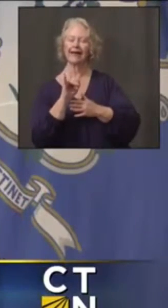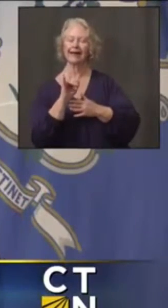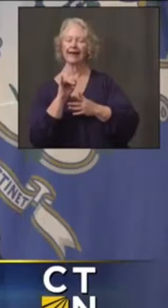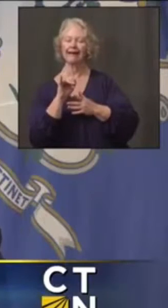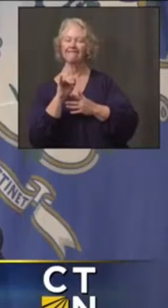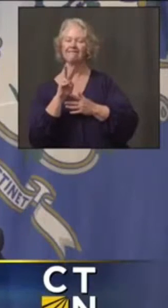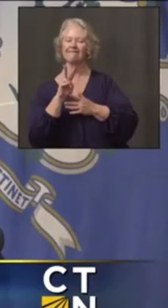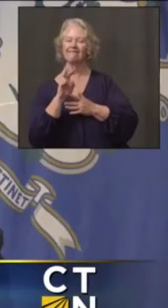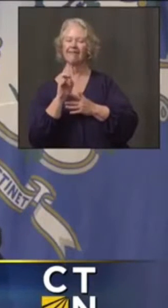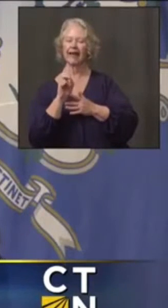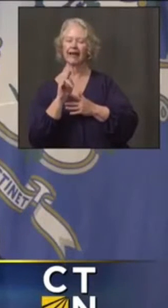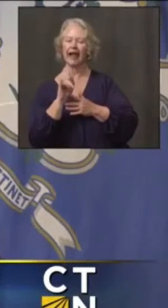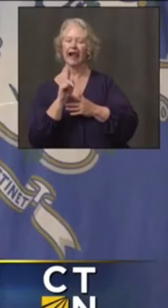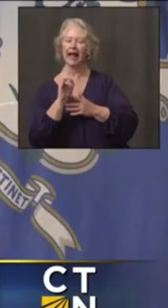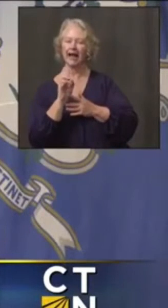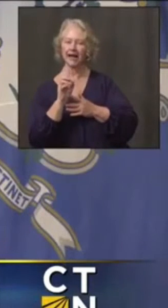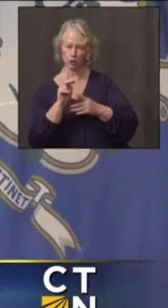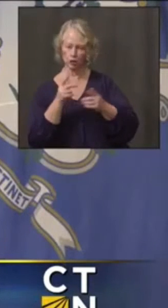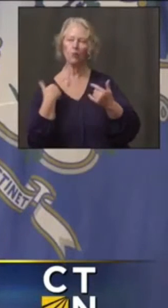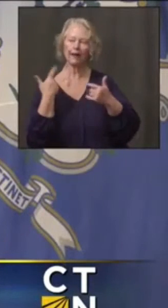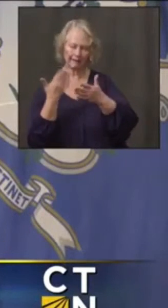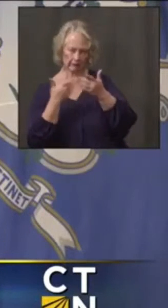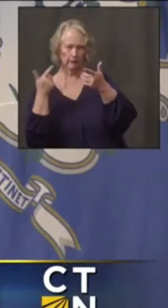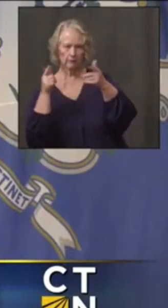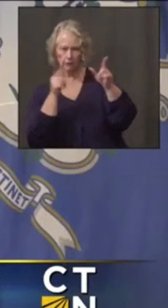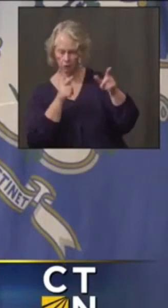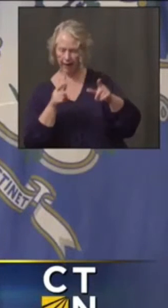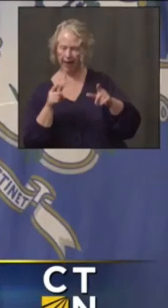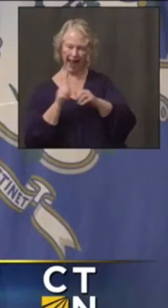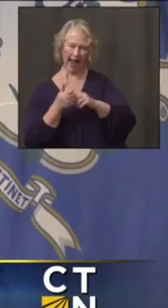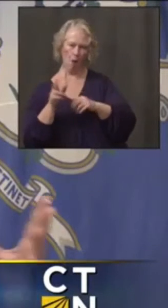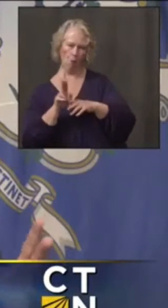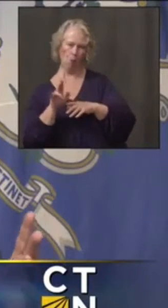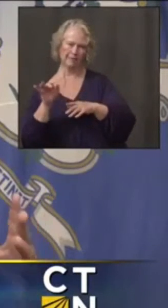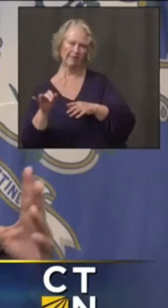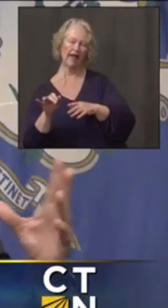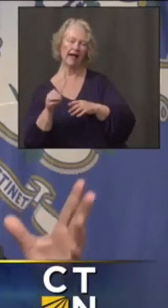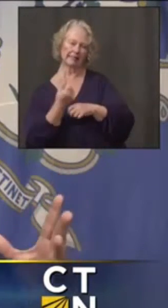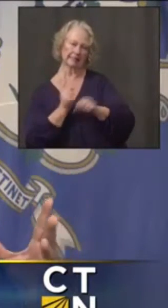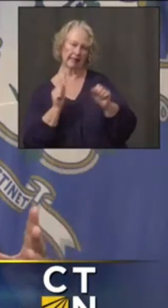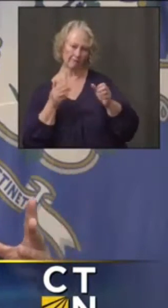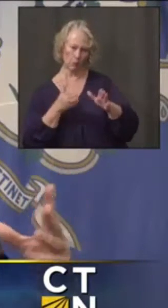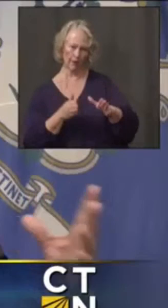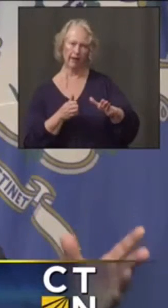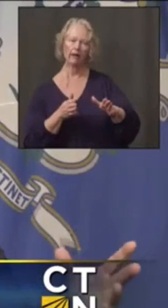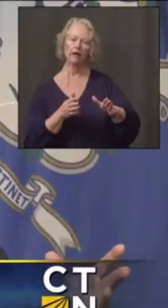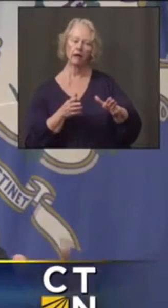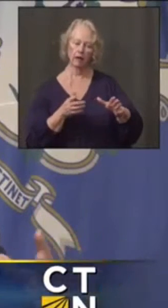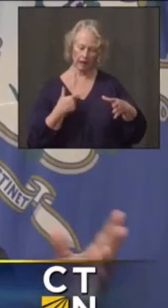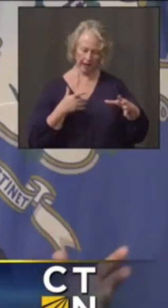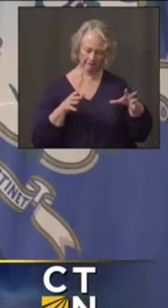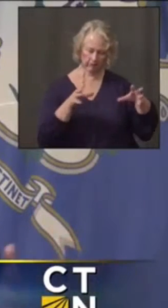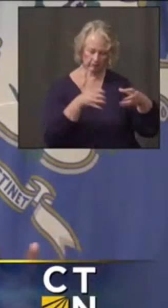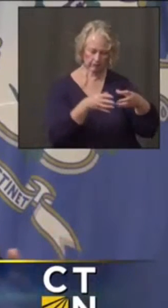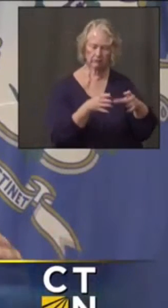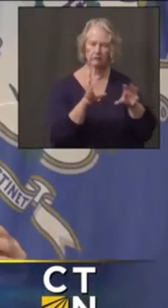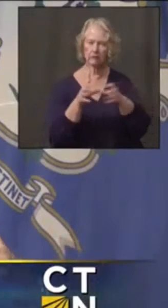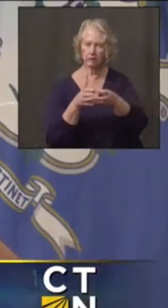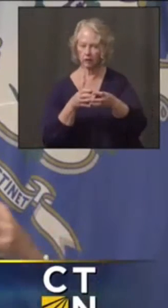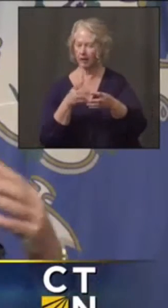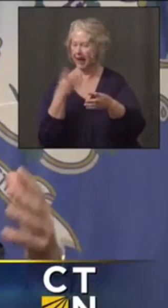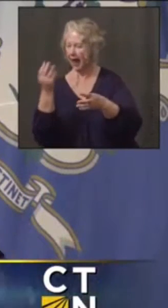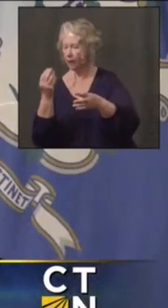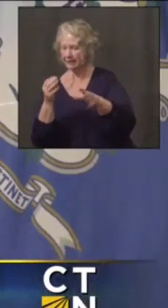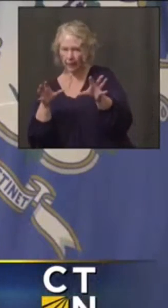we've done this with our regional states as well, how you can use those igloos. That's great. You have your self-contained pod. You're more in an outside